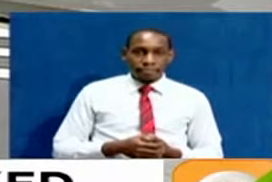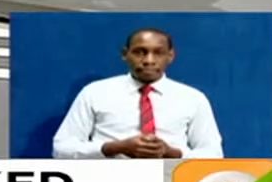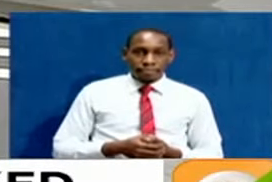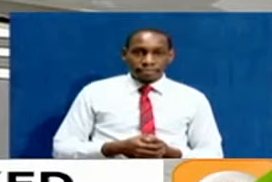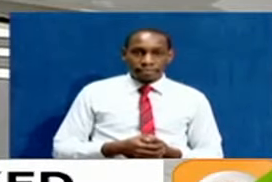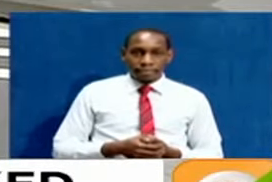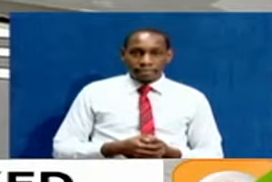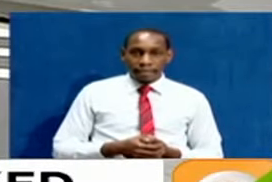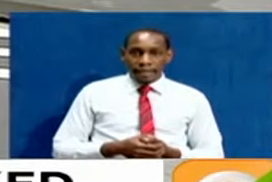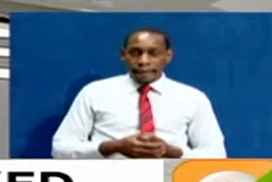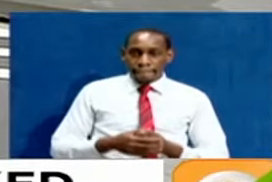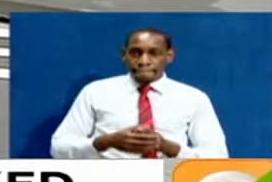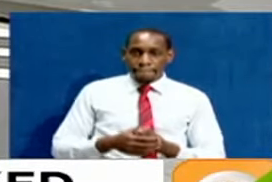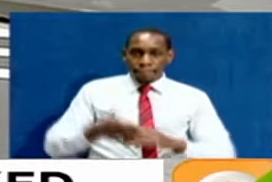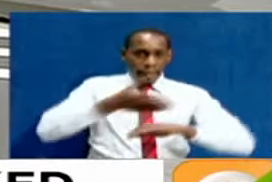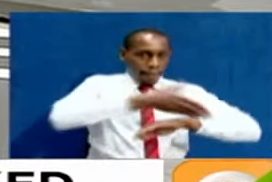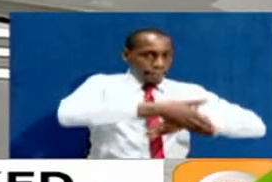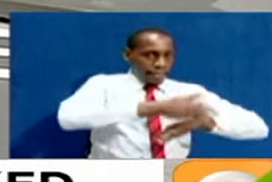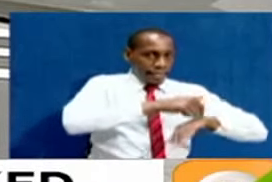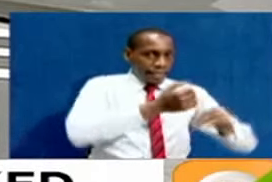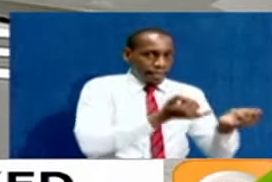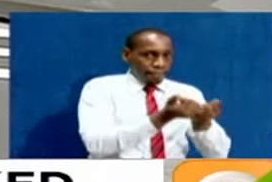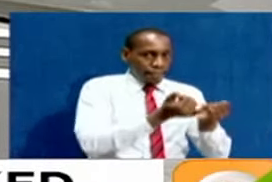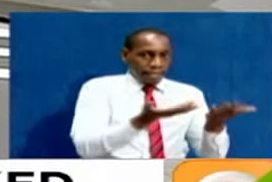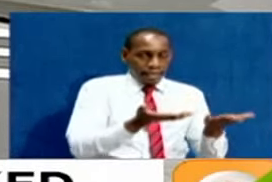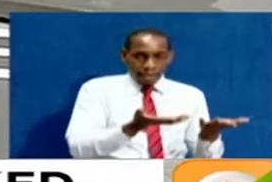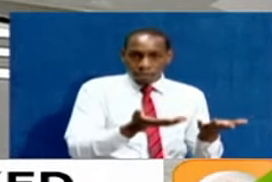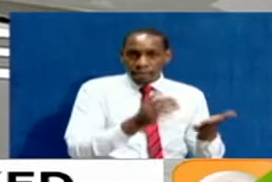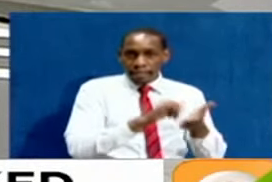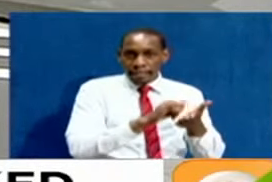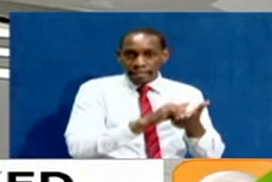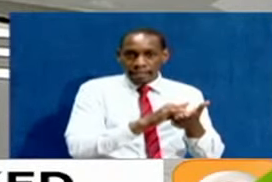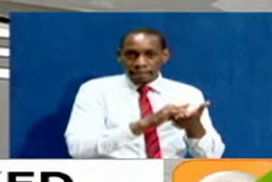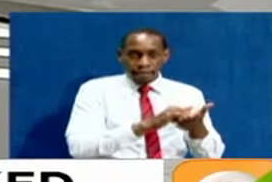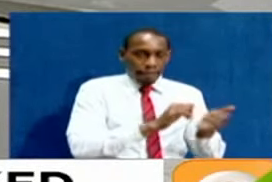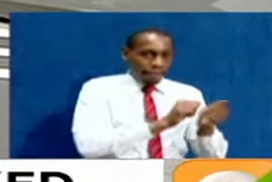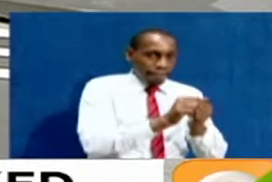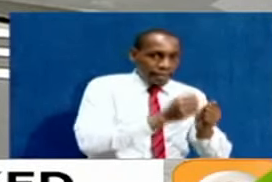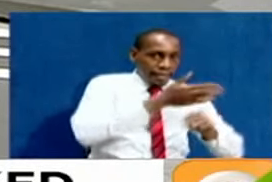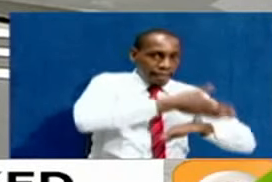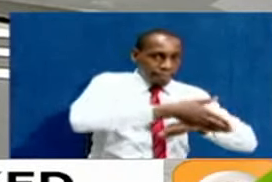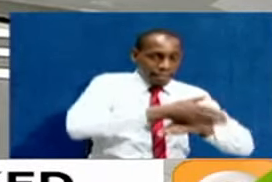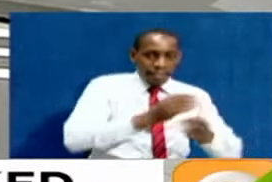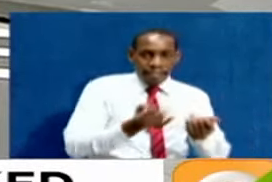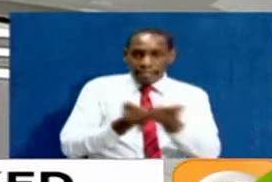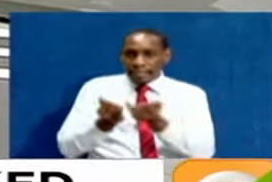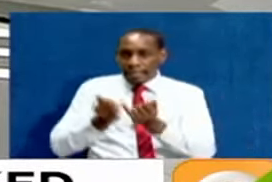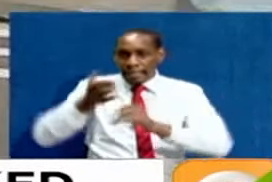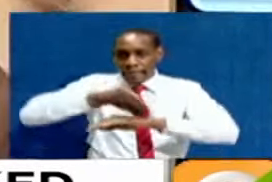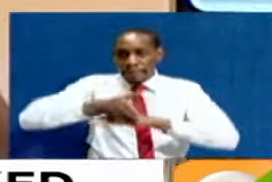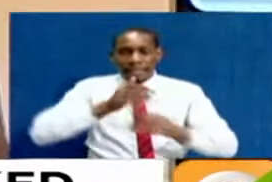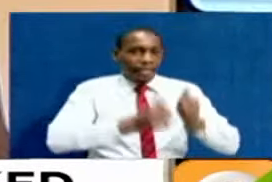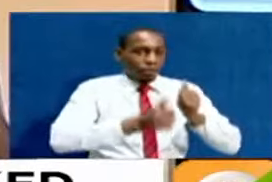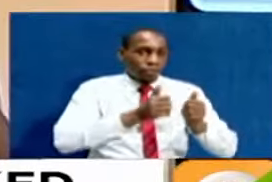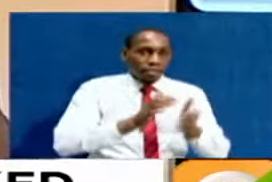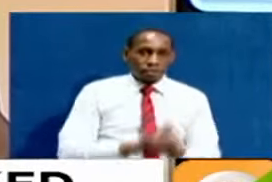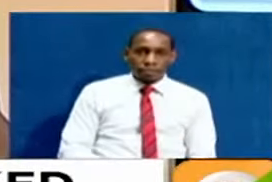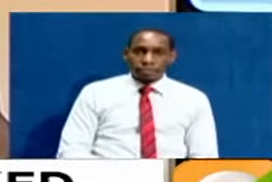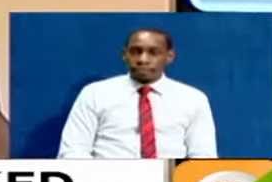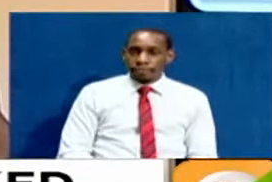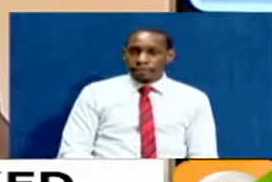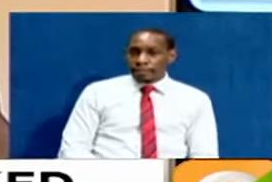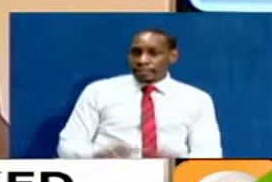he said midnight, which is Saturday. Mm-hmm. Yes. How did we battle with whether that was that Friday midnight or the next day midnight? It was. Yeah. And then now,